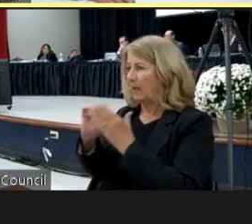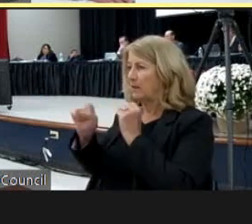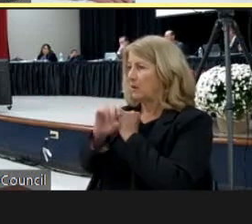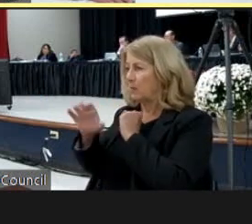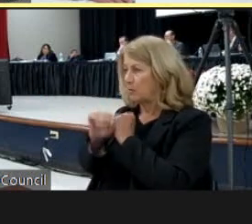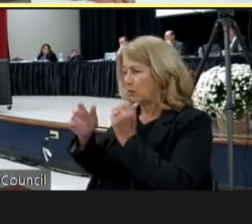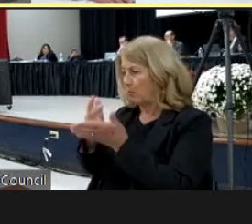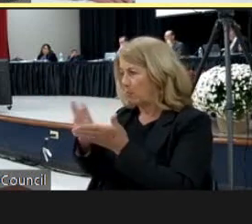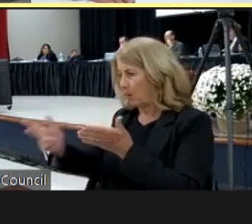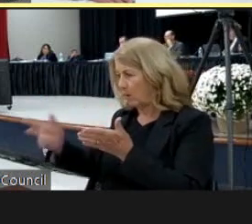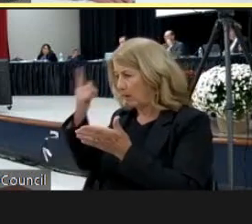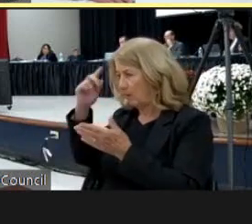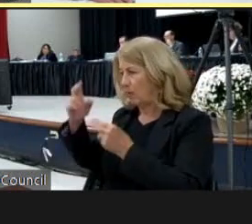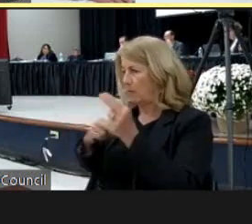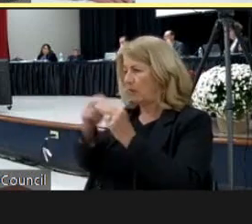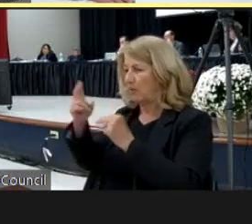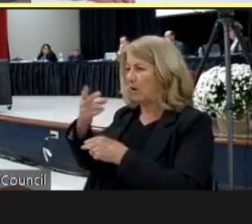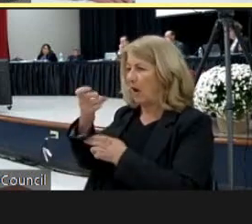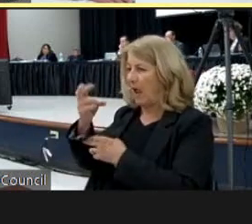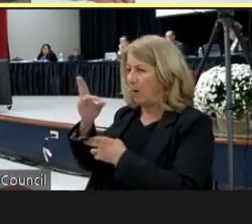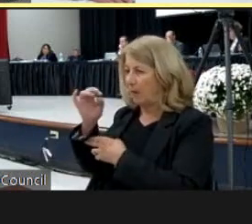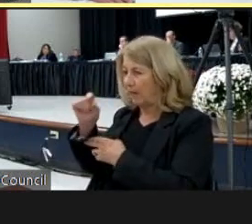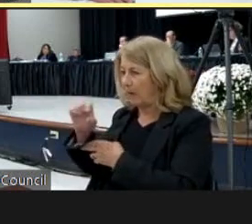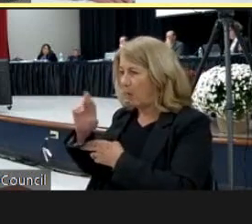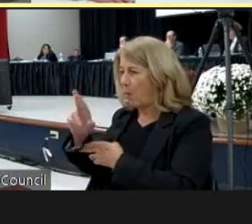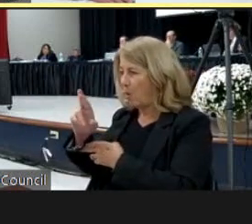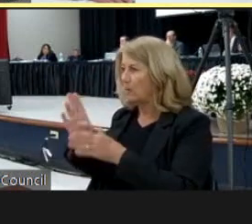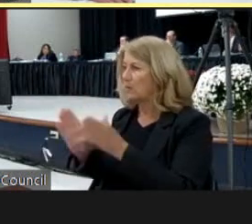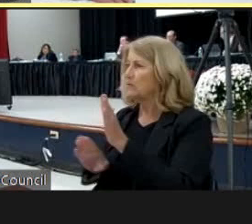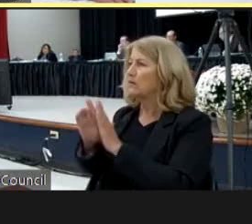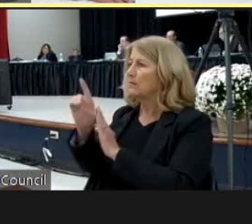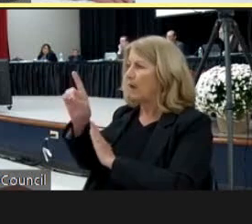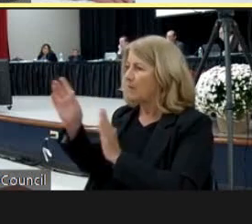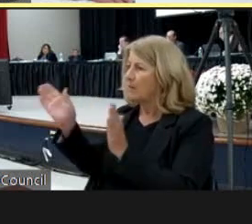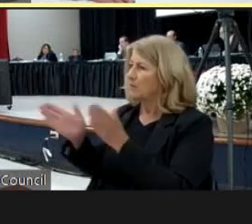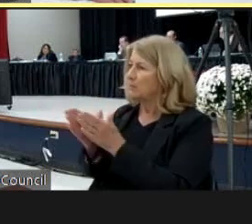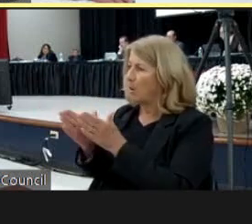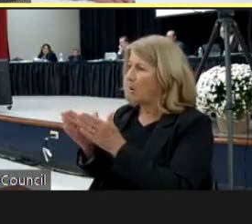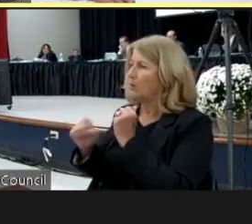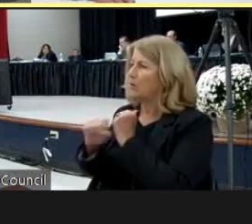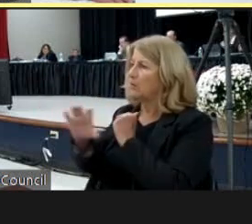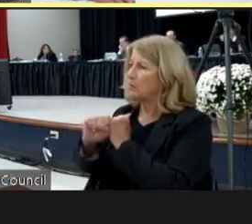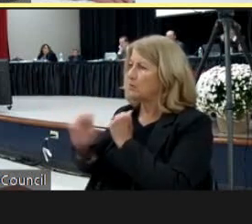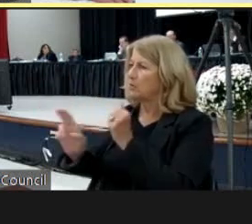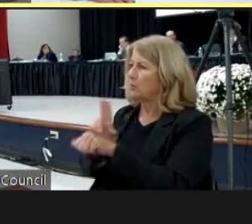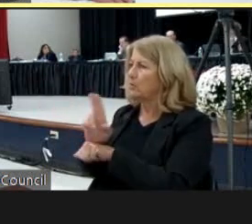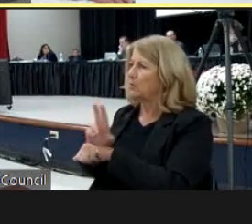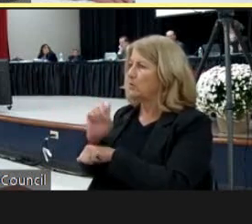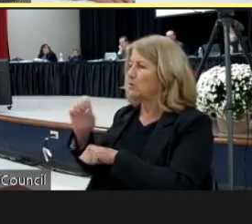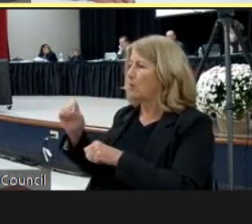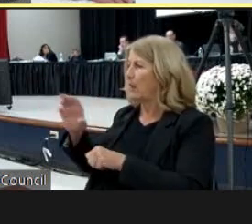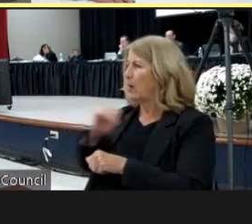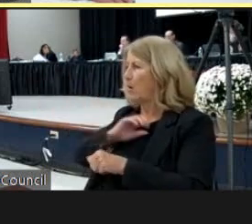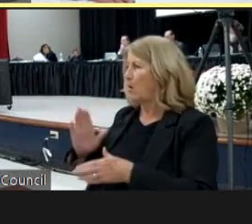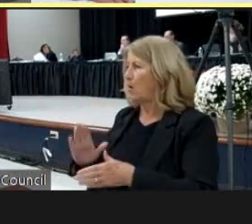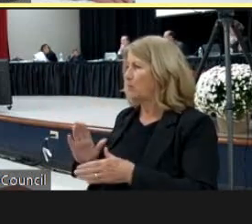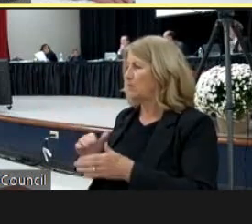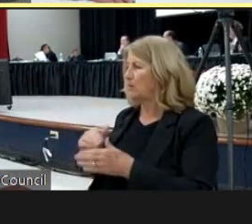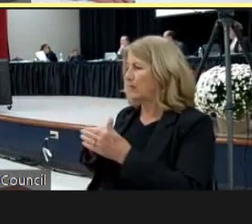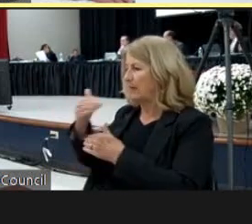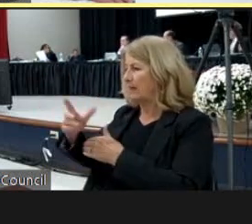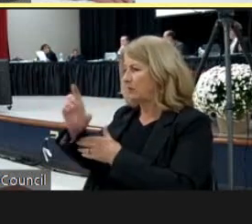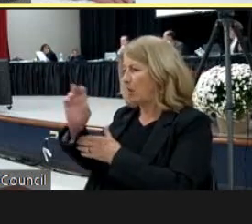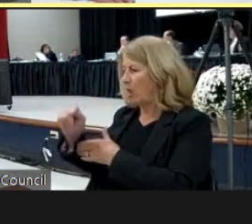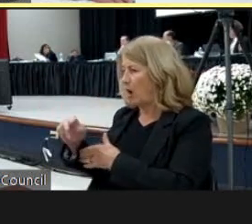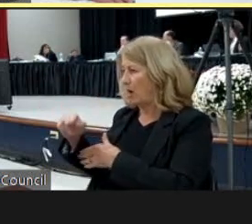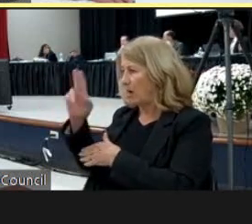building on Marion or to potentially develop a small commercial. So he owns that next lot on the,